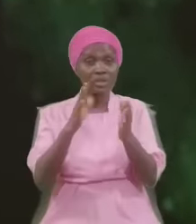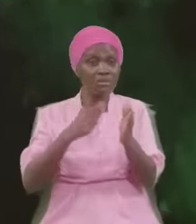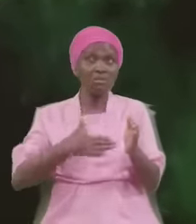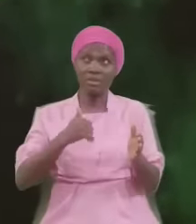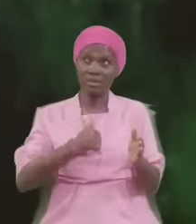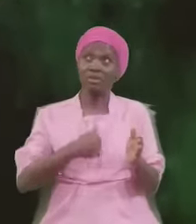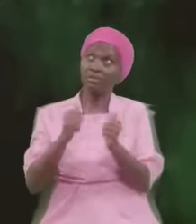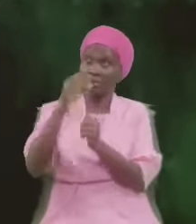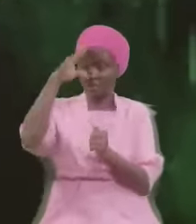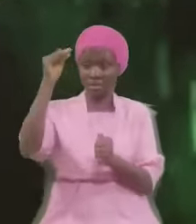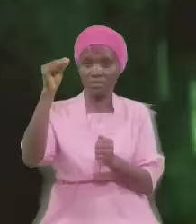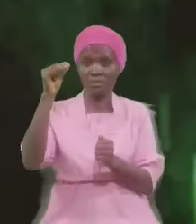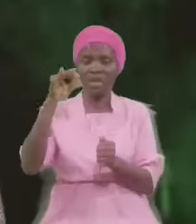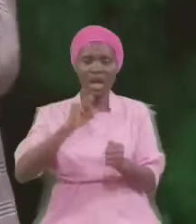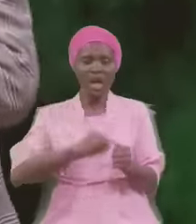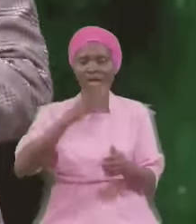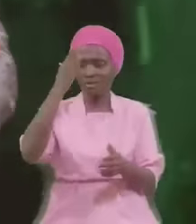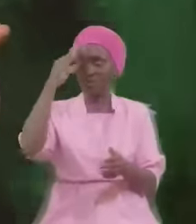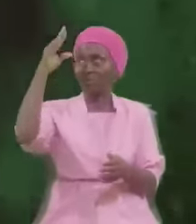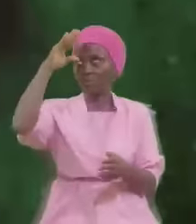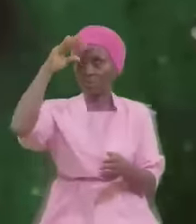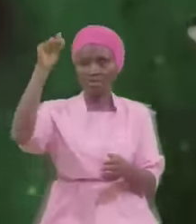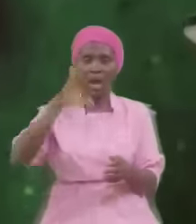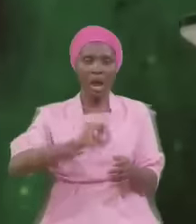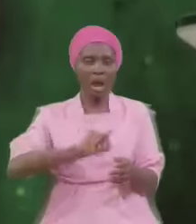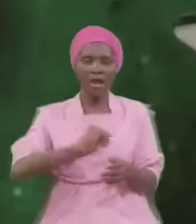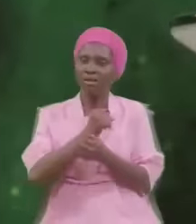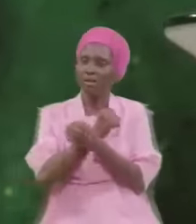him, I love him, I believe him, and I take his word